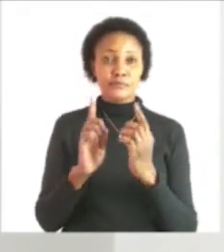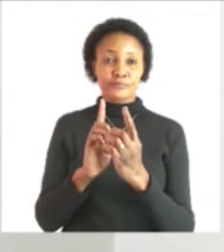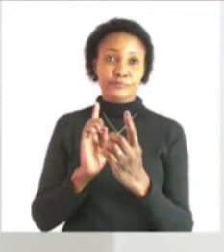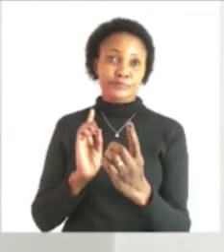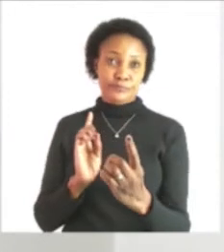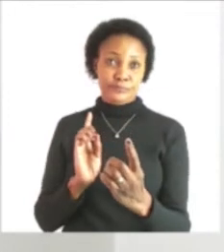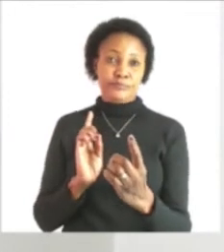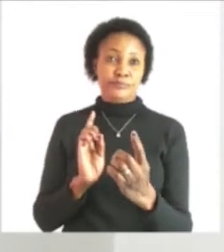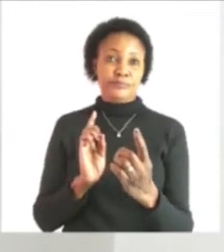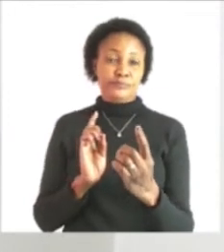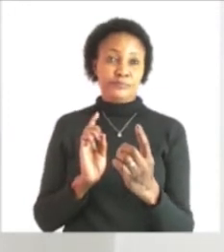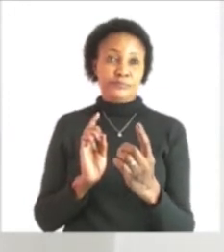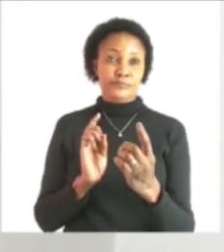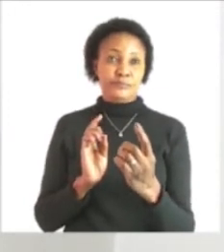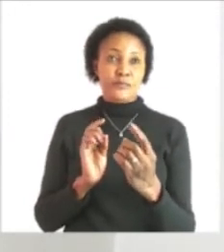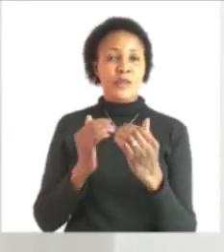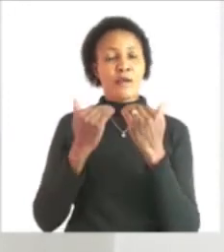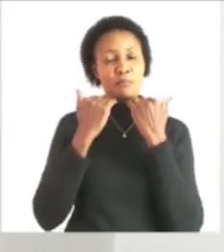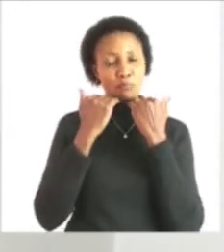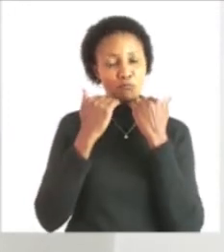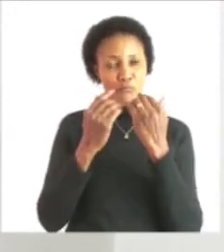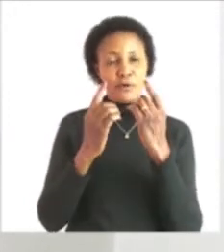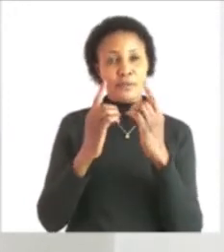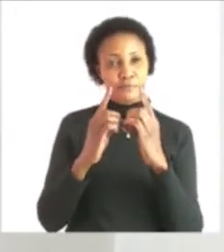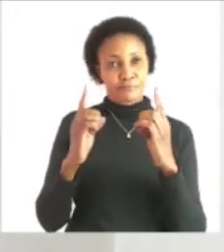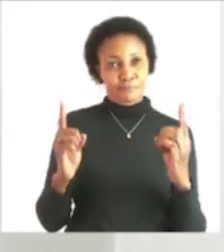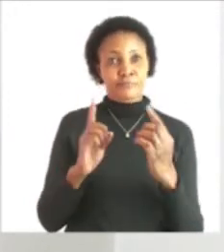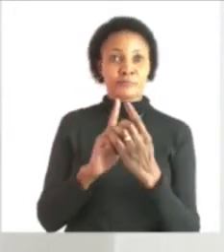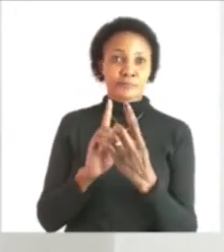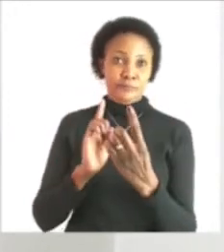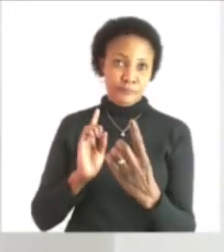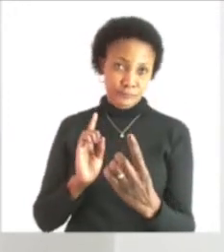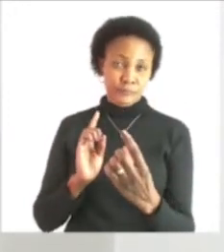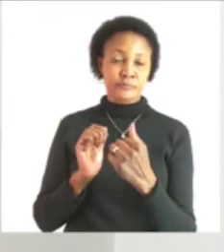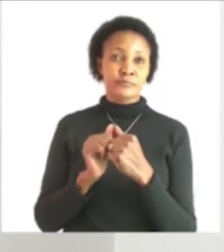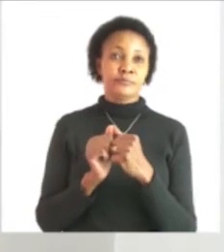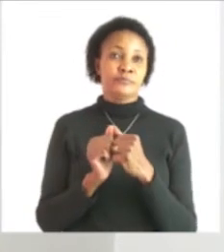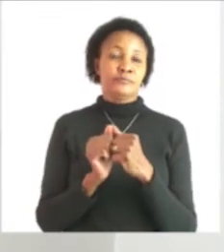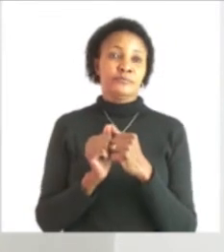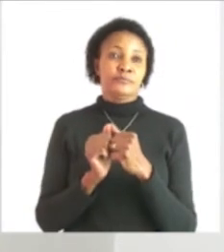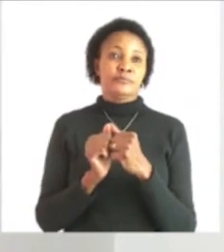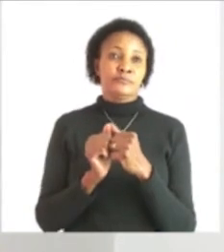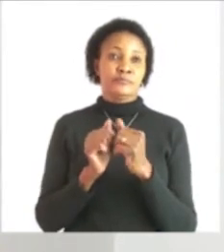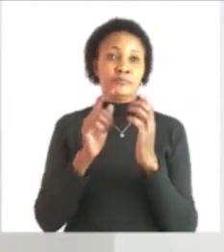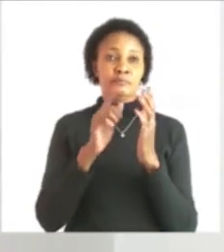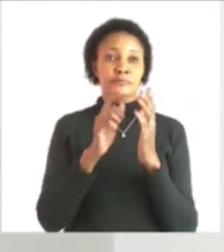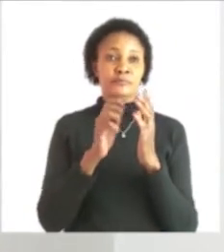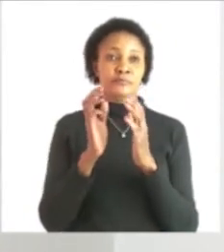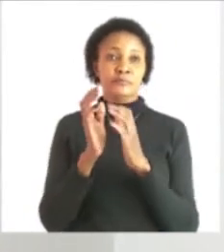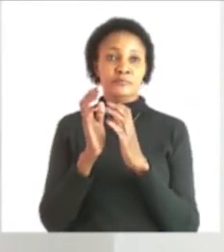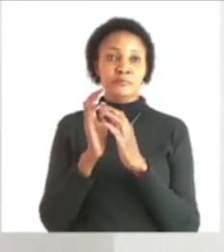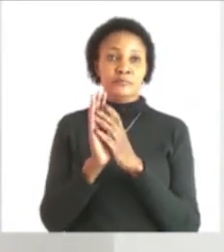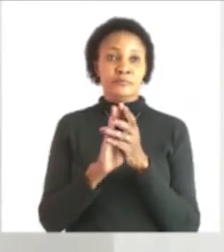distance. Make sure there is social distance whenever you are around people. Now let us sanitize